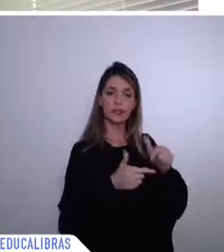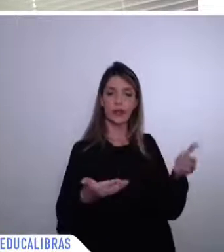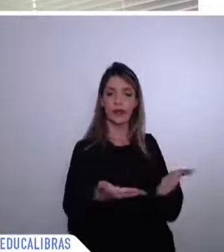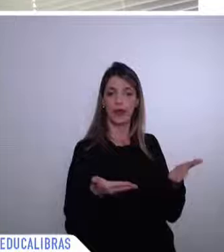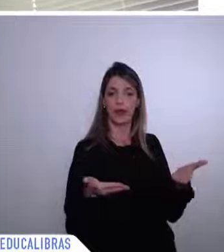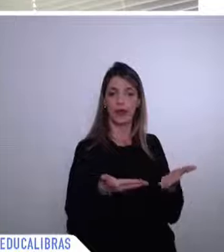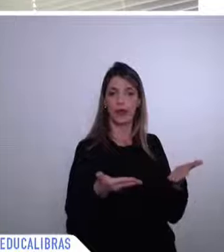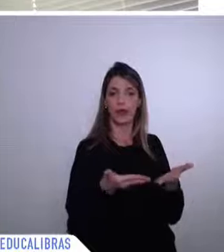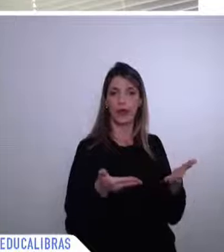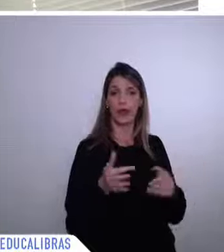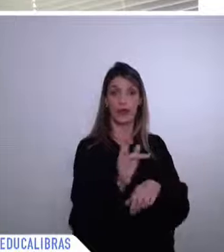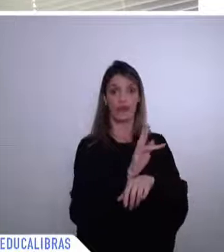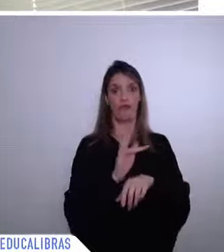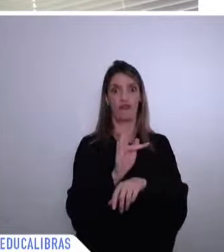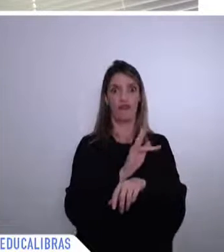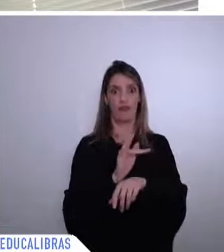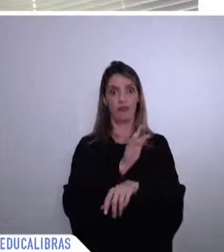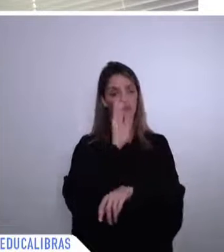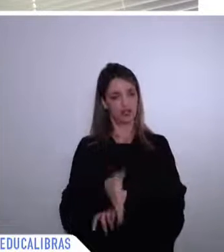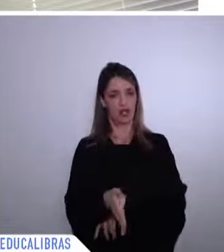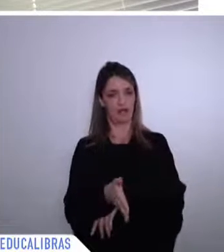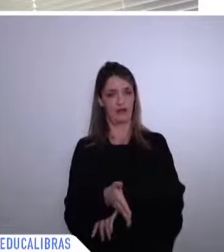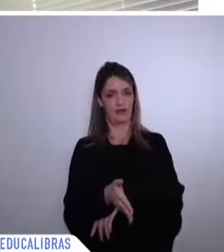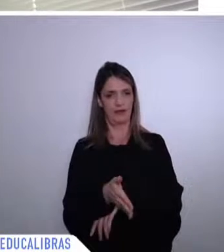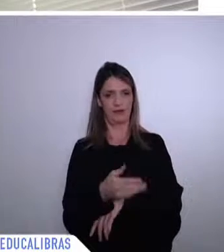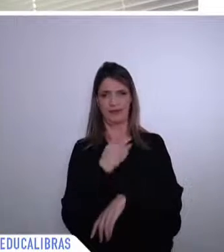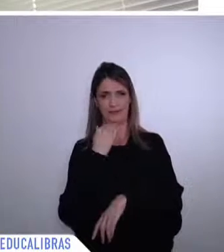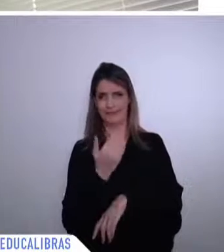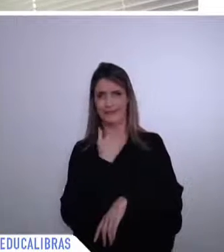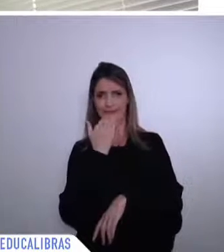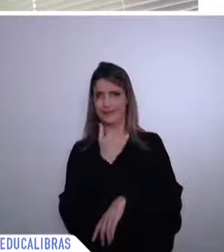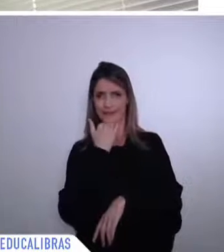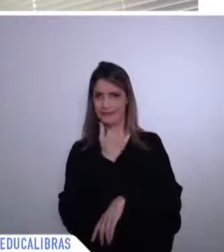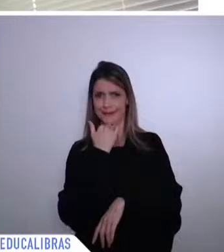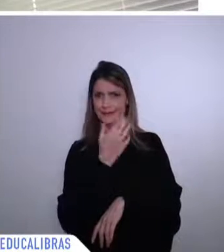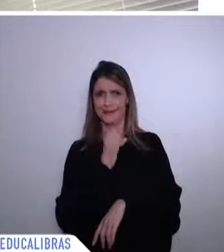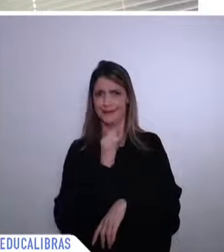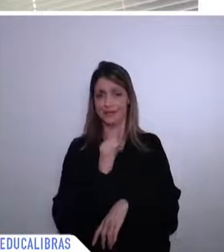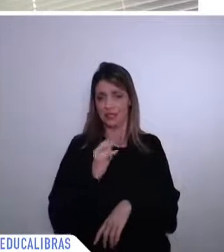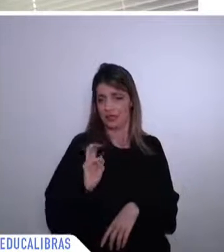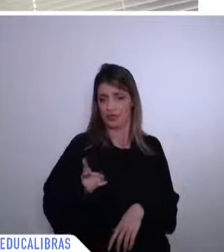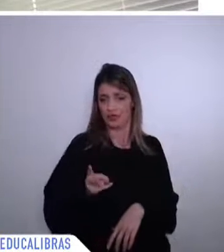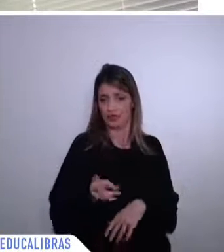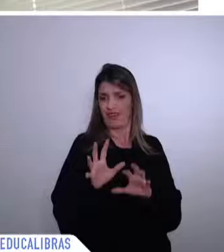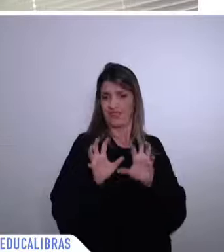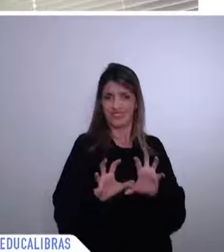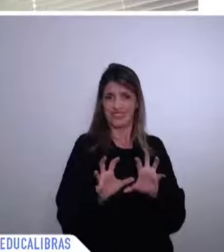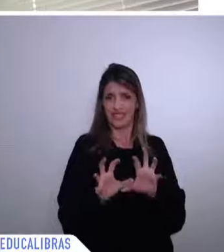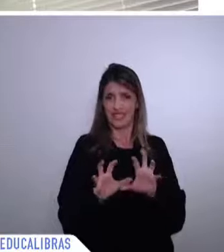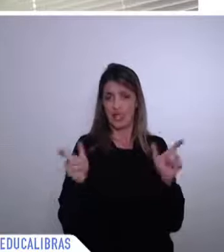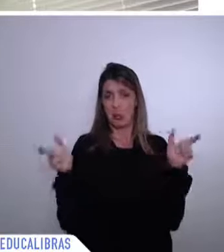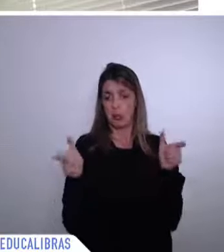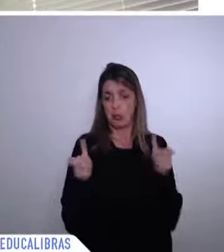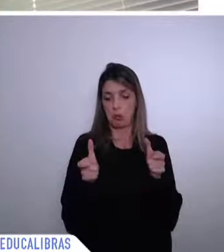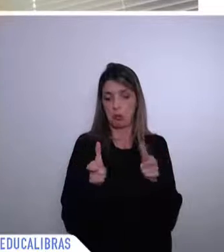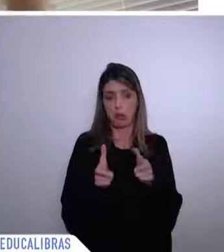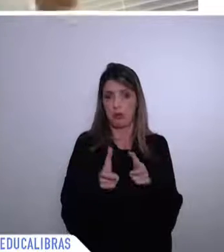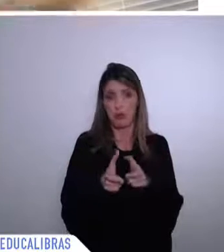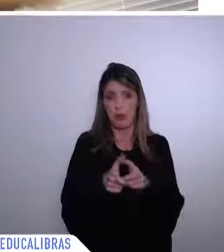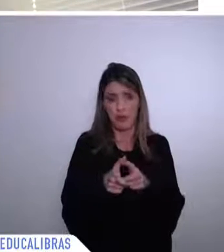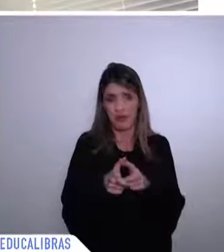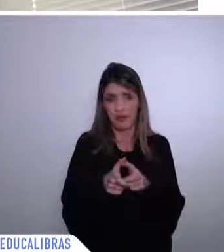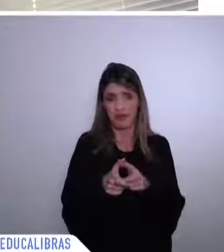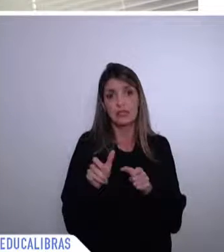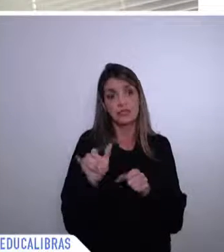staff members who are formally employed, because if things continue like that, they're going